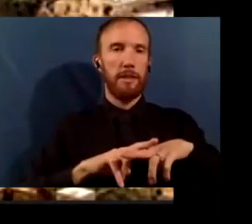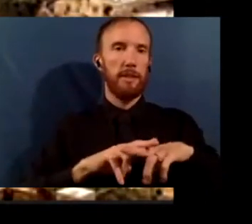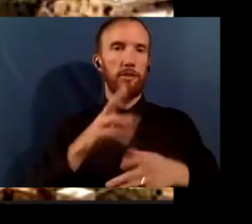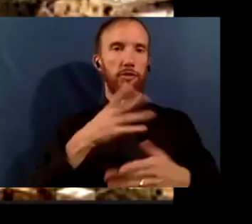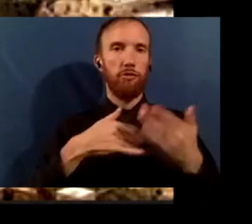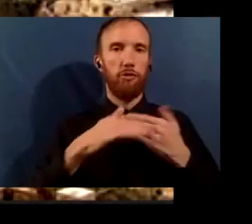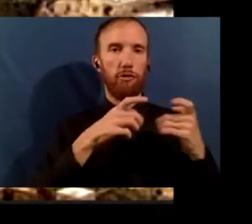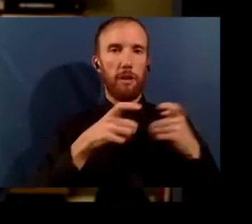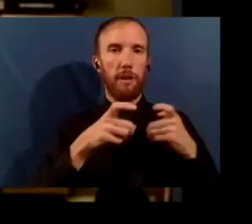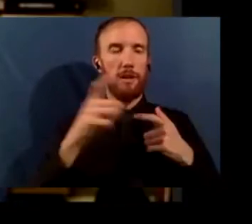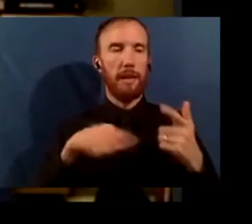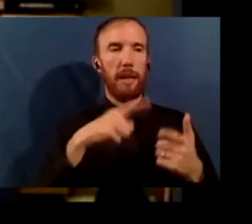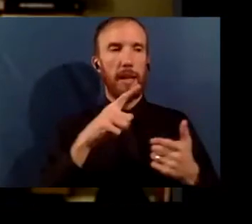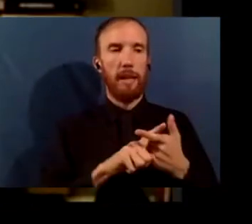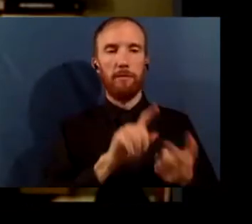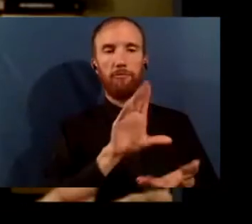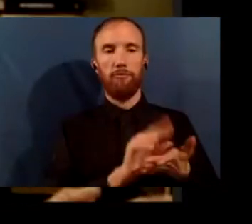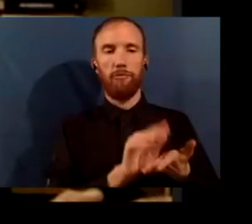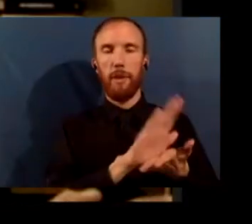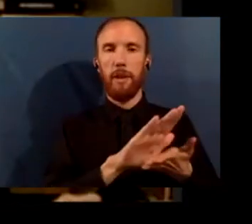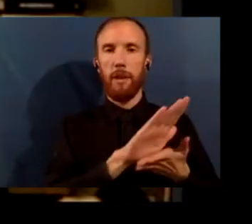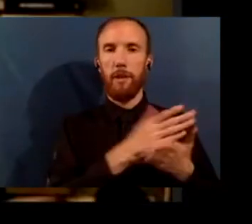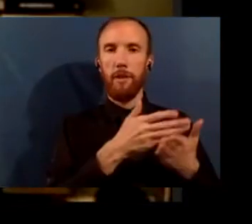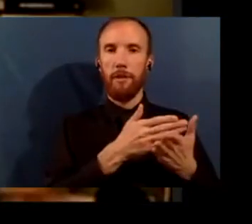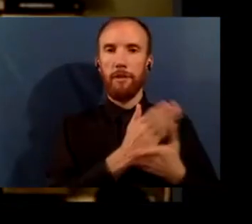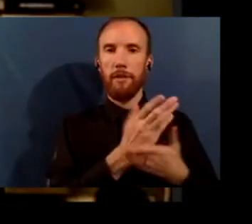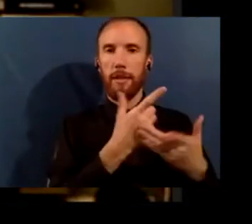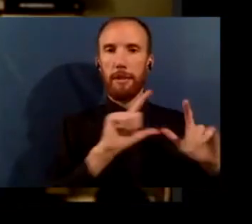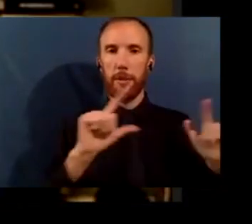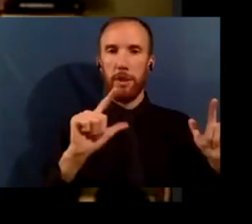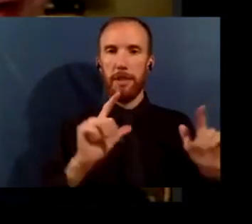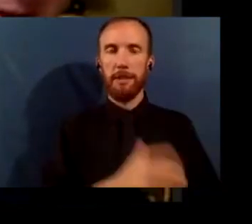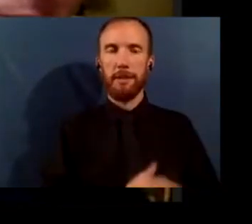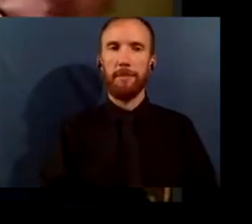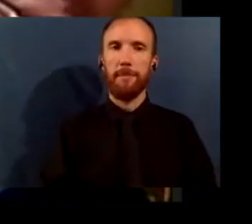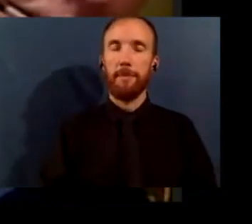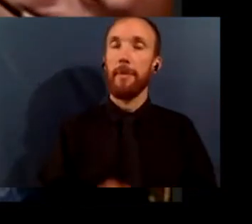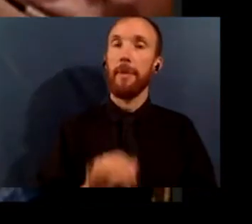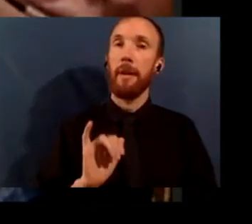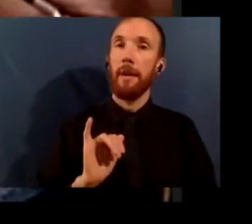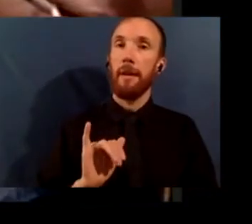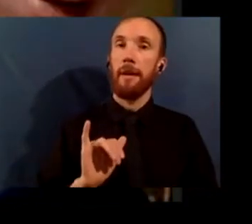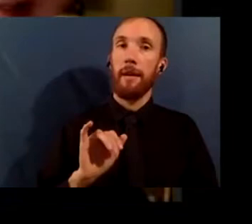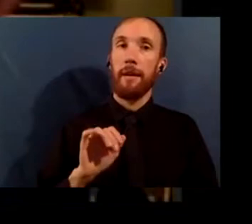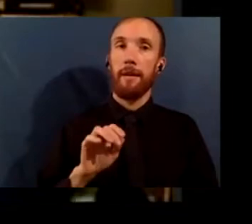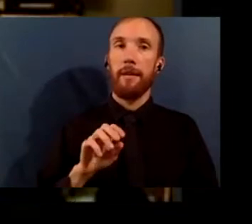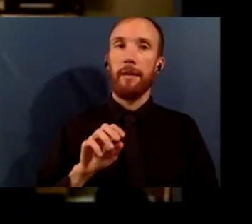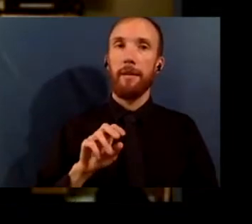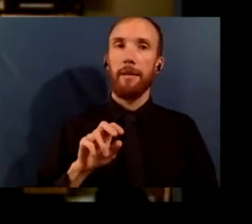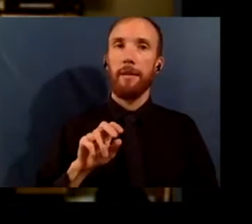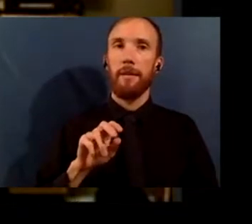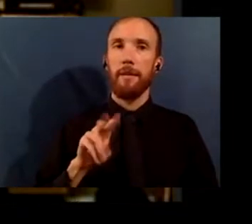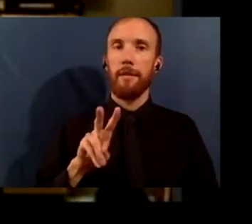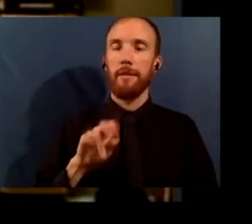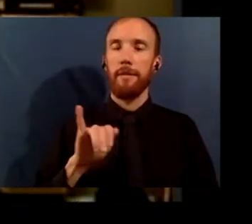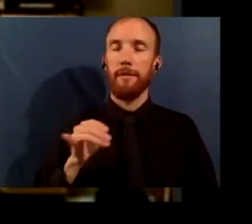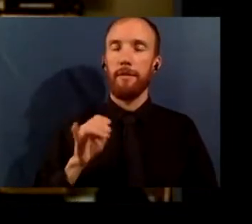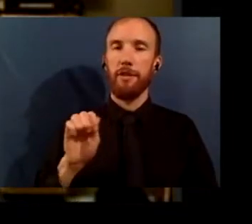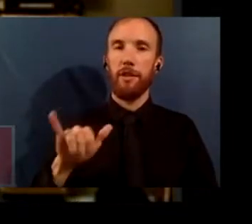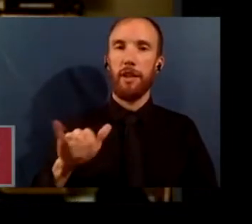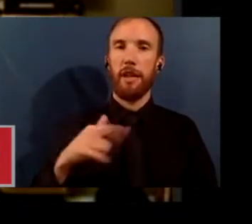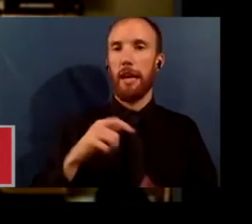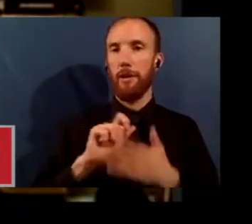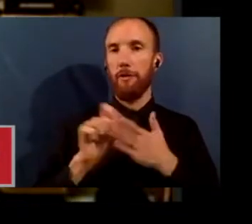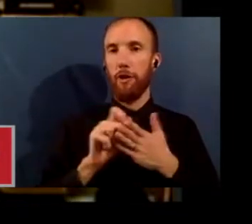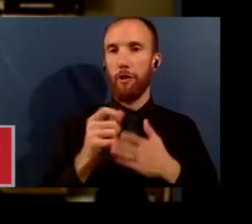countries? Well, I've written two books that talk about this at great length, so I might just try